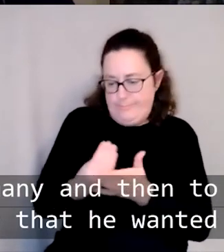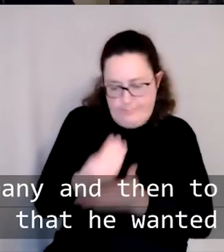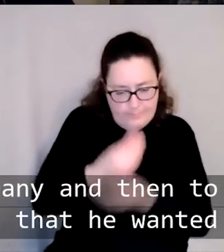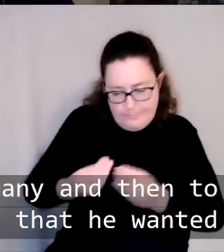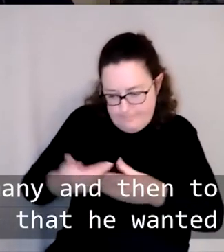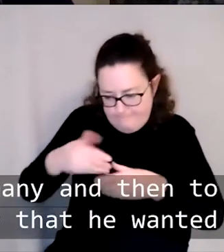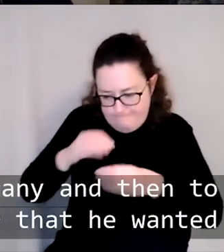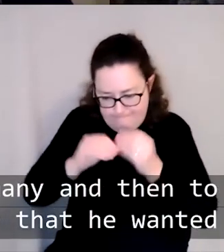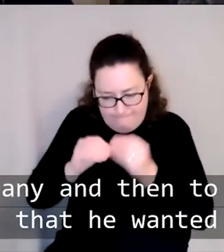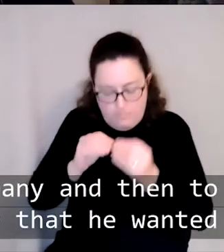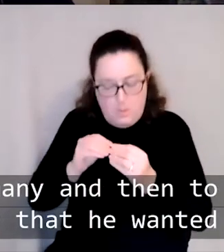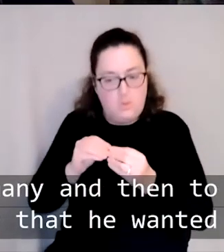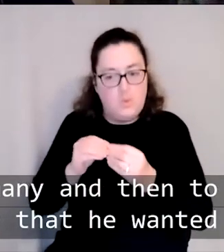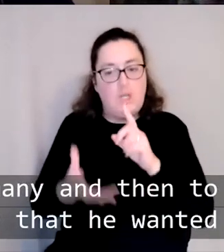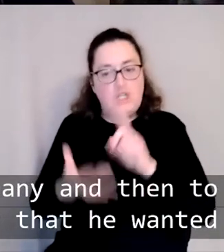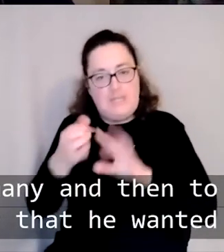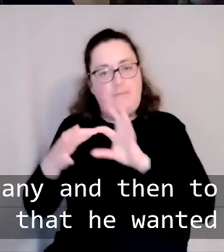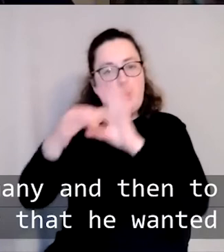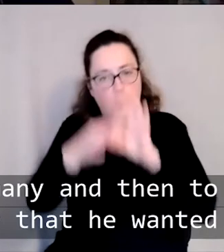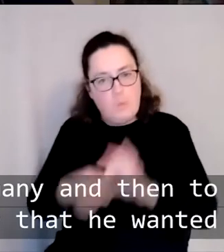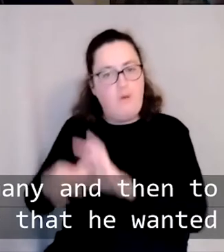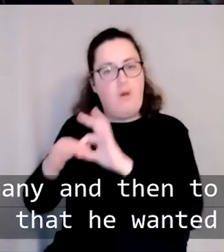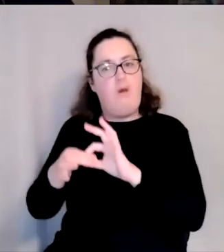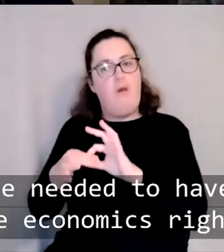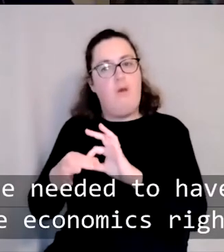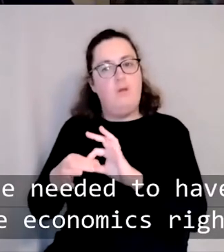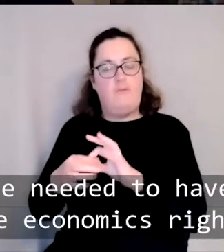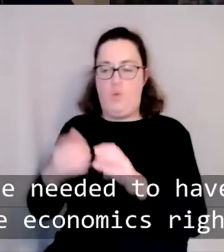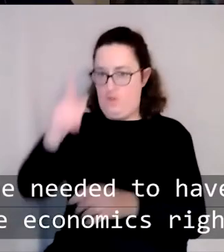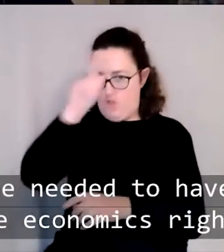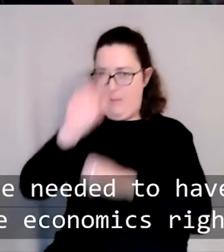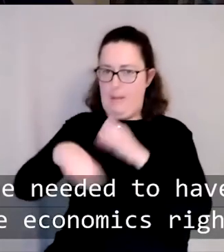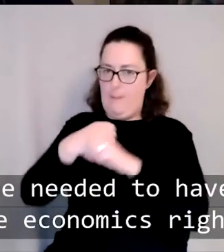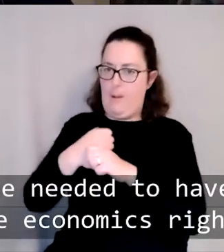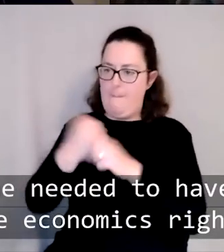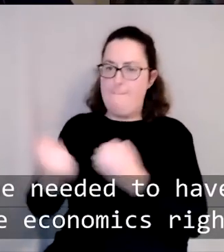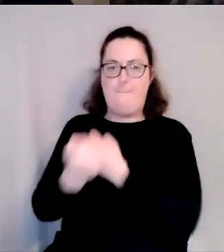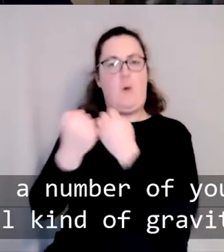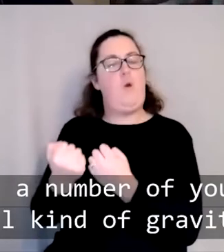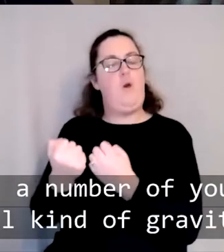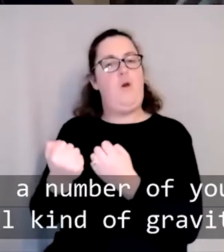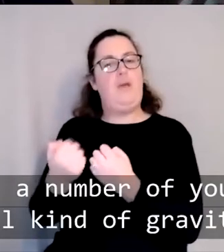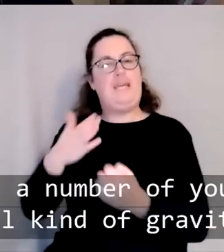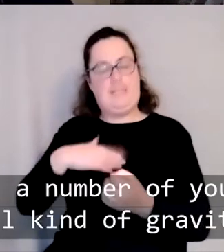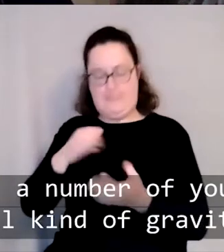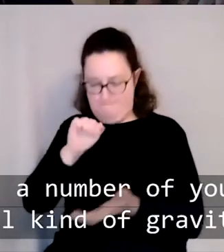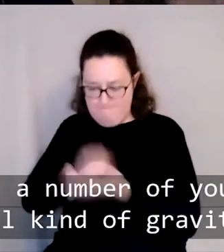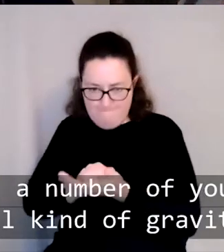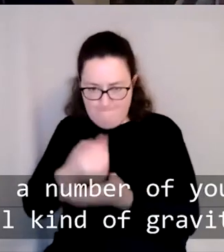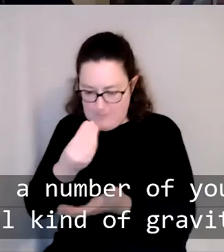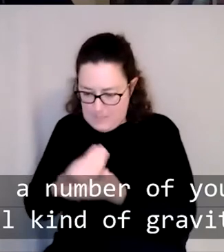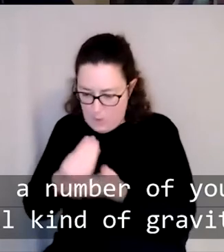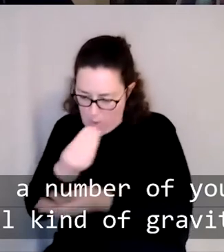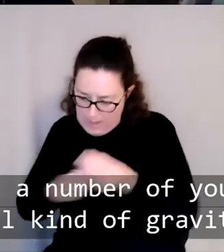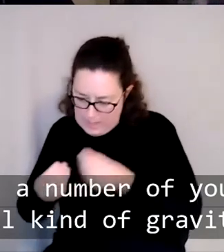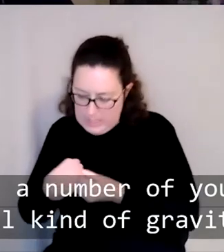then to be the superpower that he wanted it to be. He needed to have the economics right. Whereas a number of your other